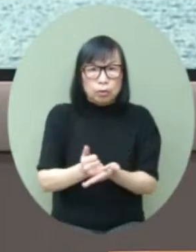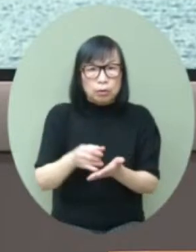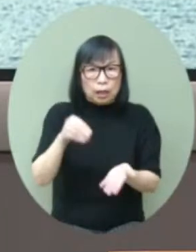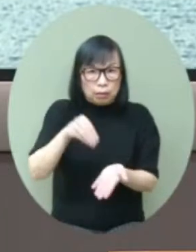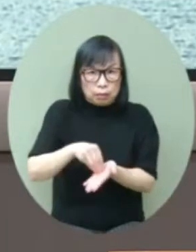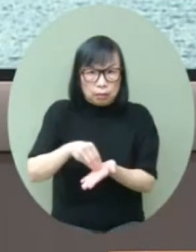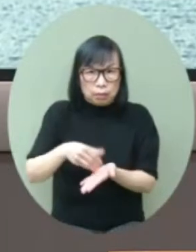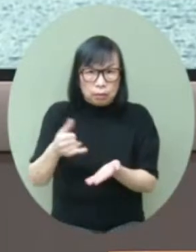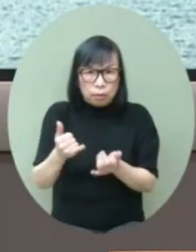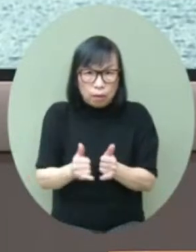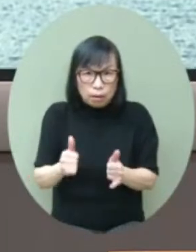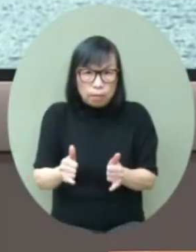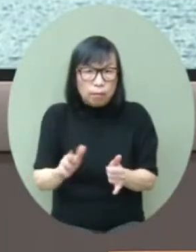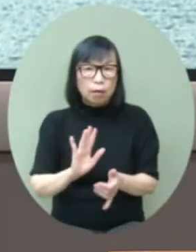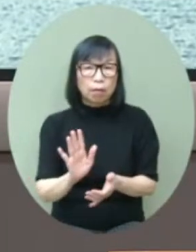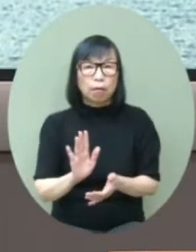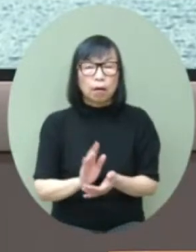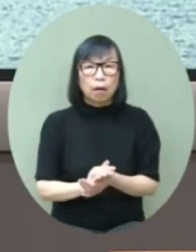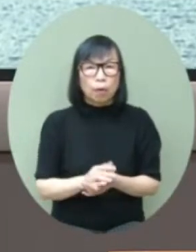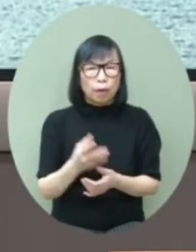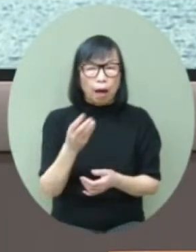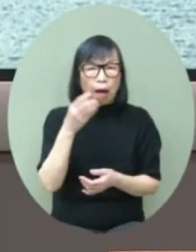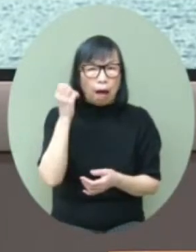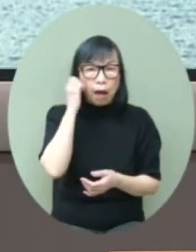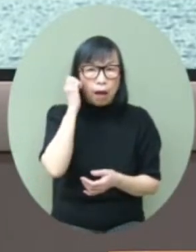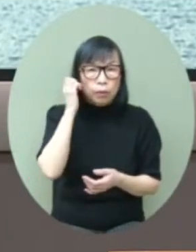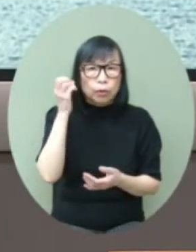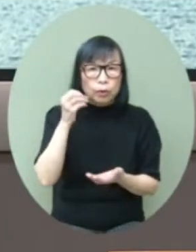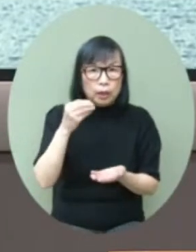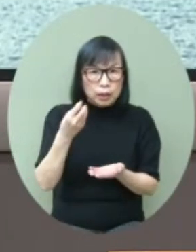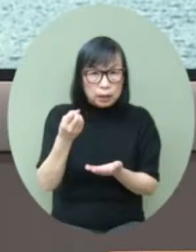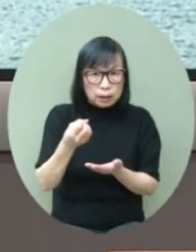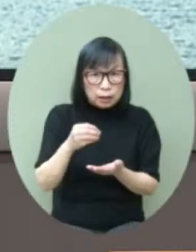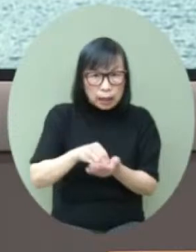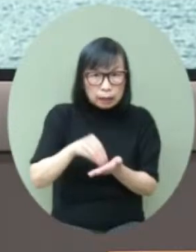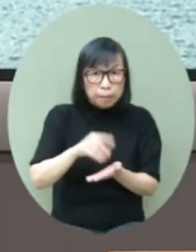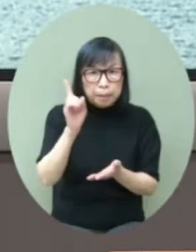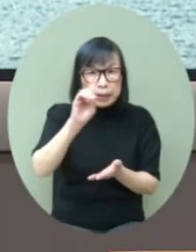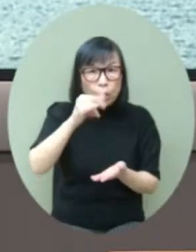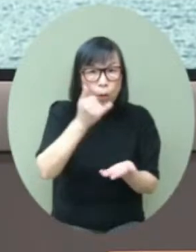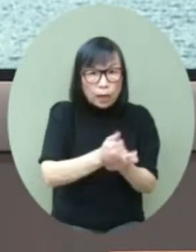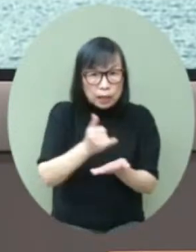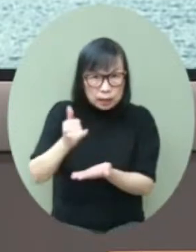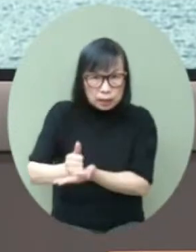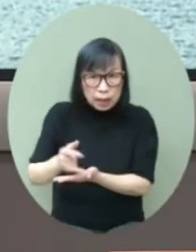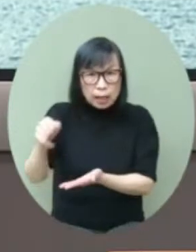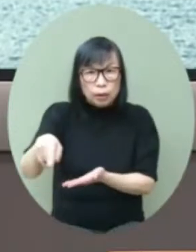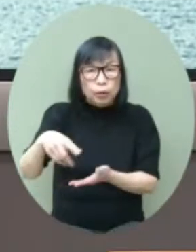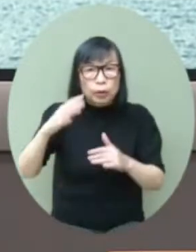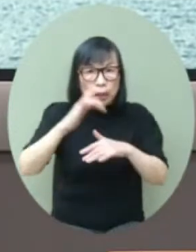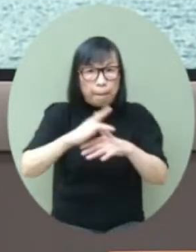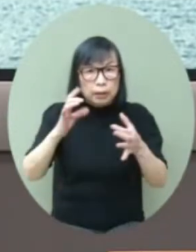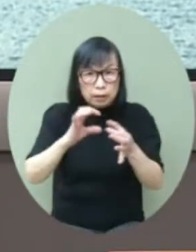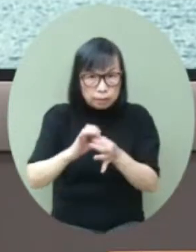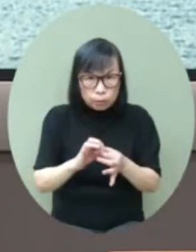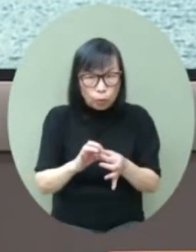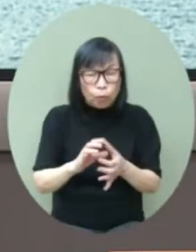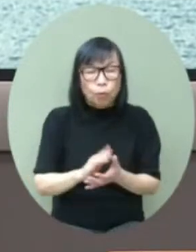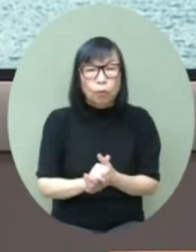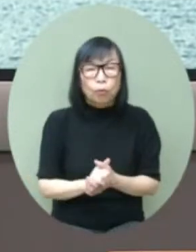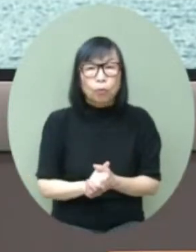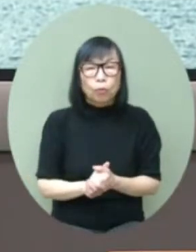And they were not, staying in a fixed place. So it's very difficult to say which location they